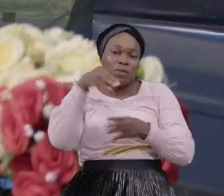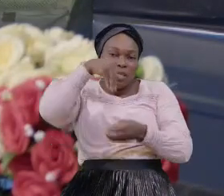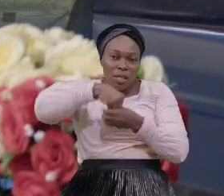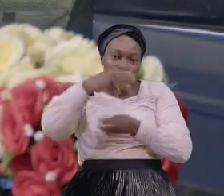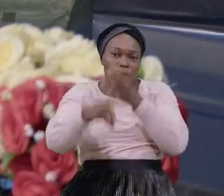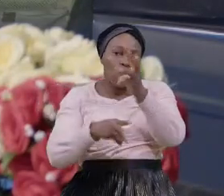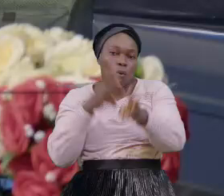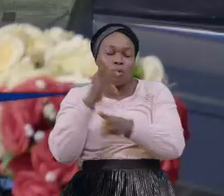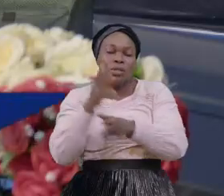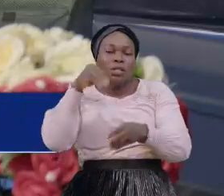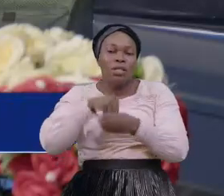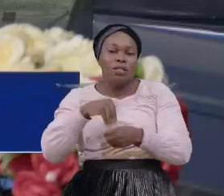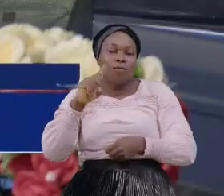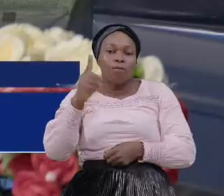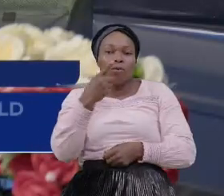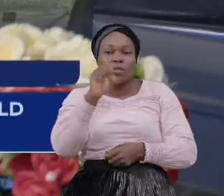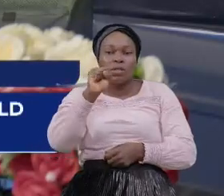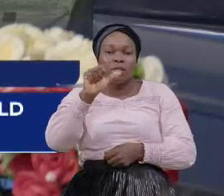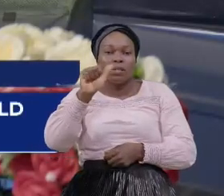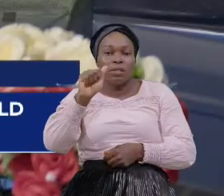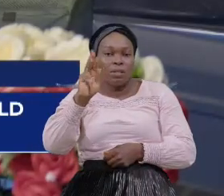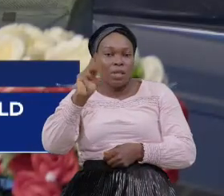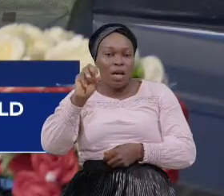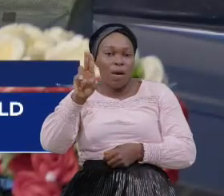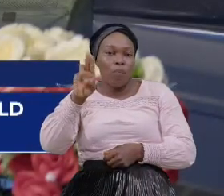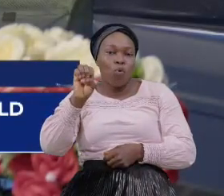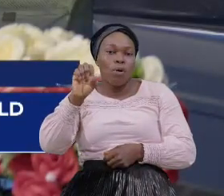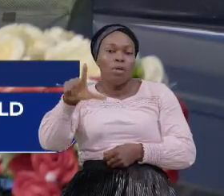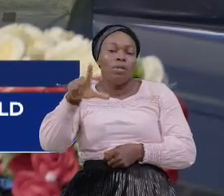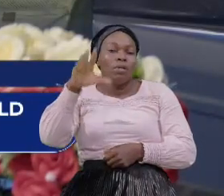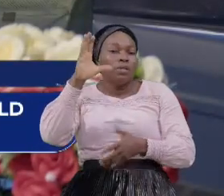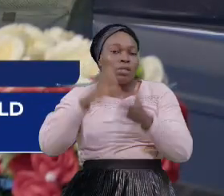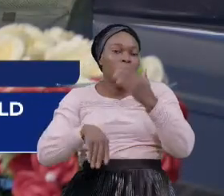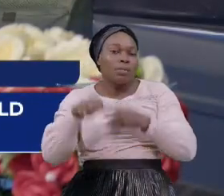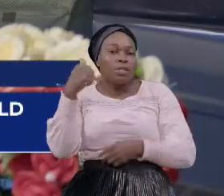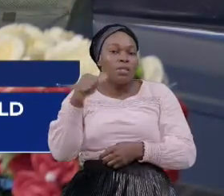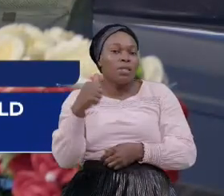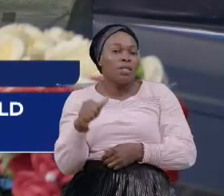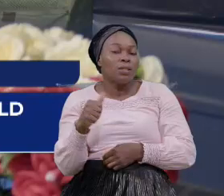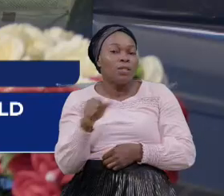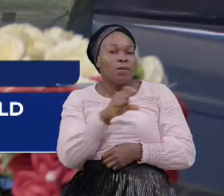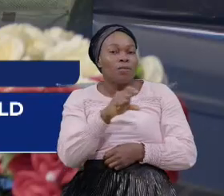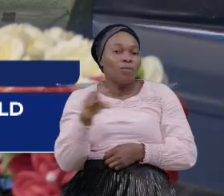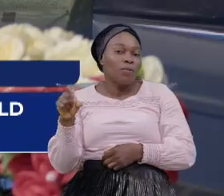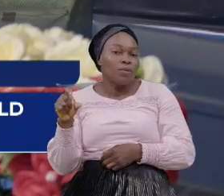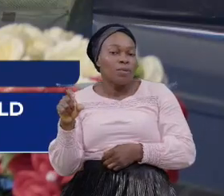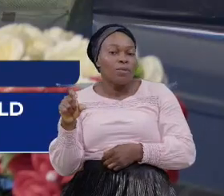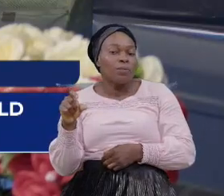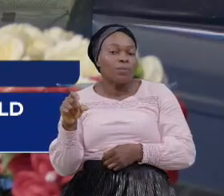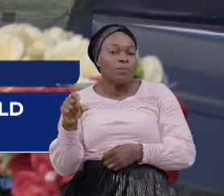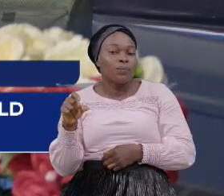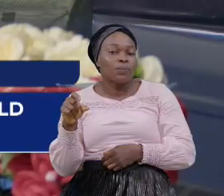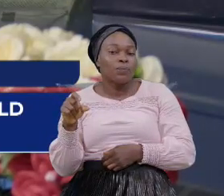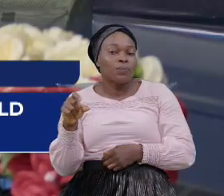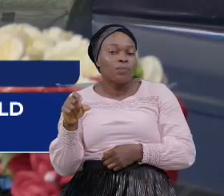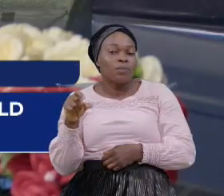1 Samuel. And we're looking at chapter 10. First, I will read verse 9. Then I'll